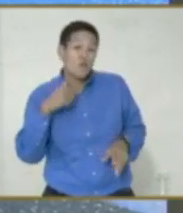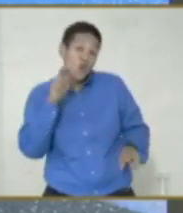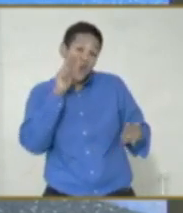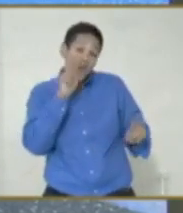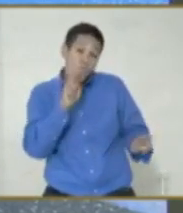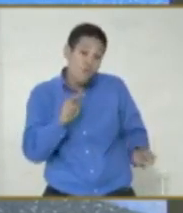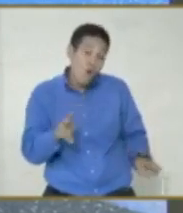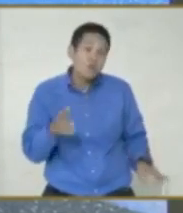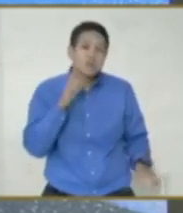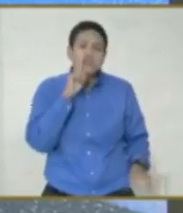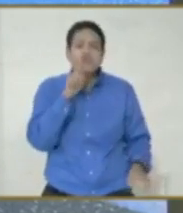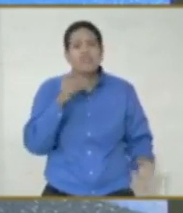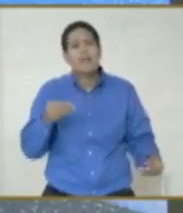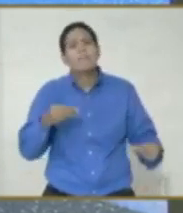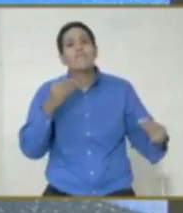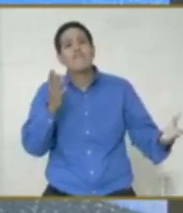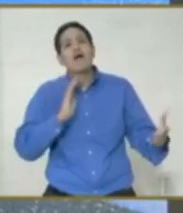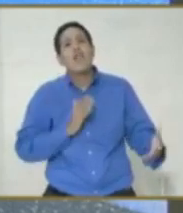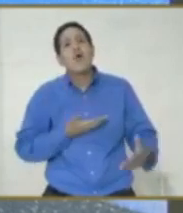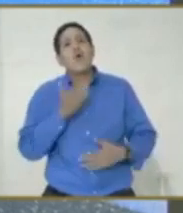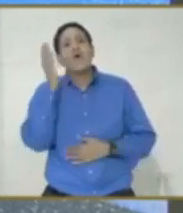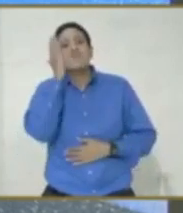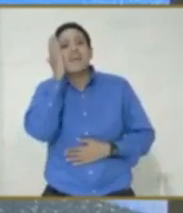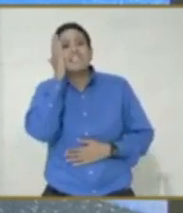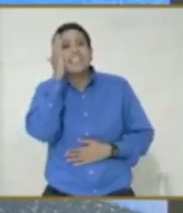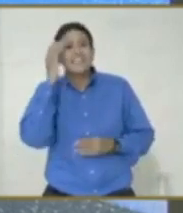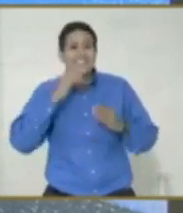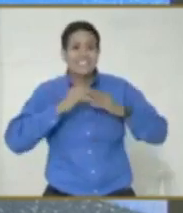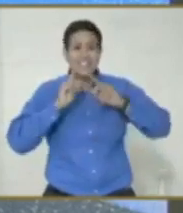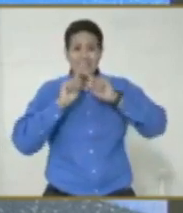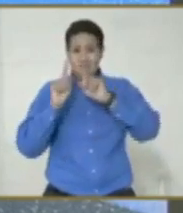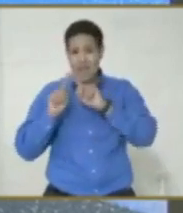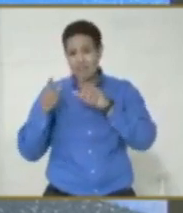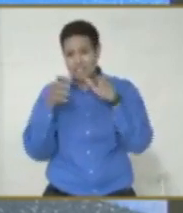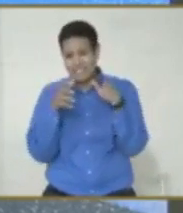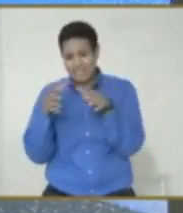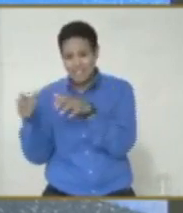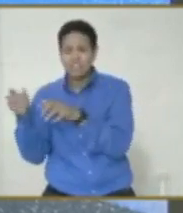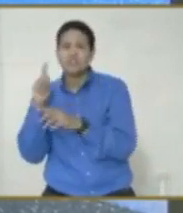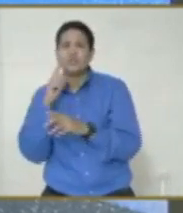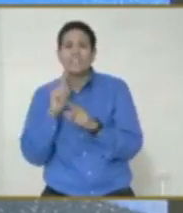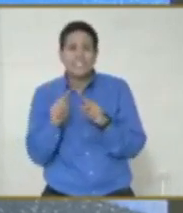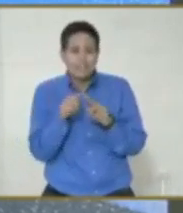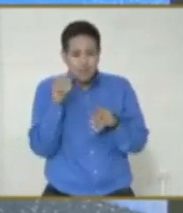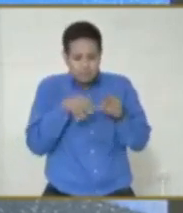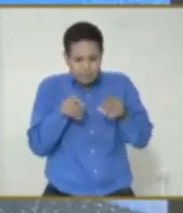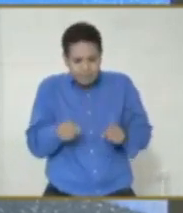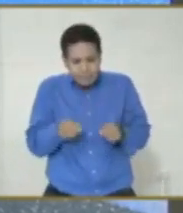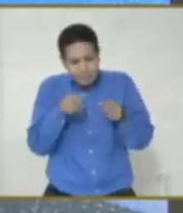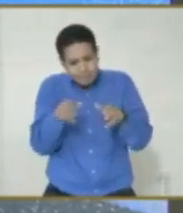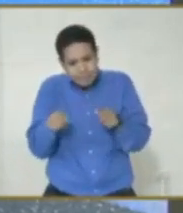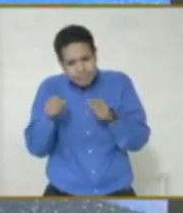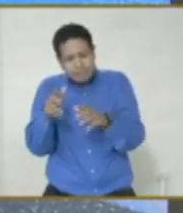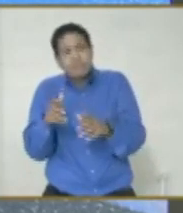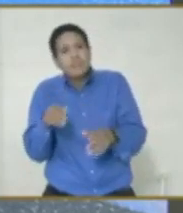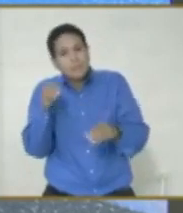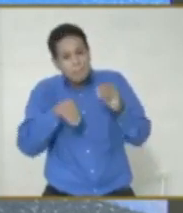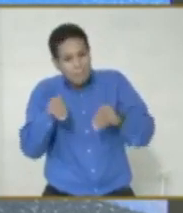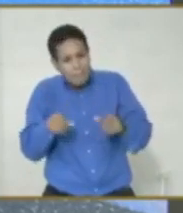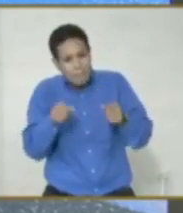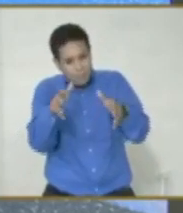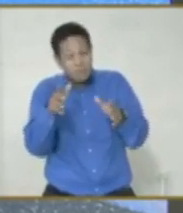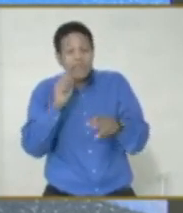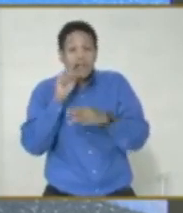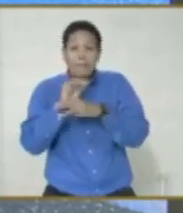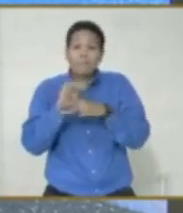to providing our residents in the various divisions with care packages as well. Minister Mackenzie has